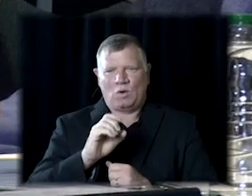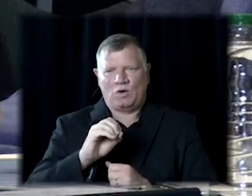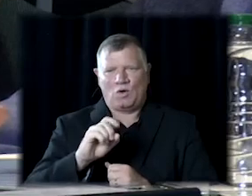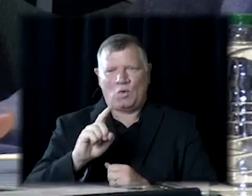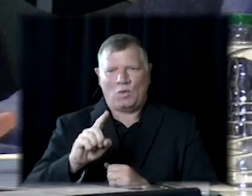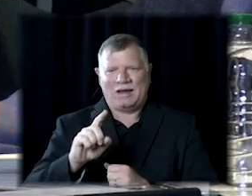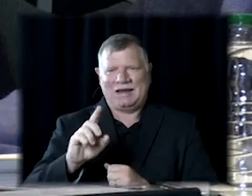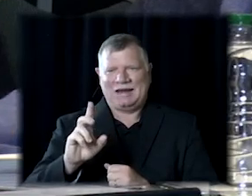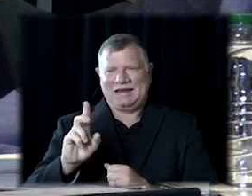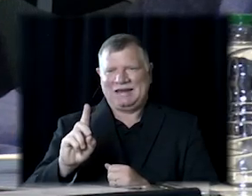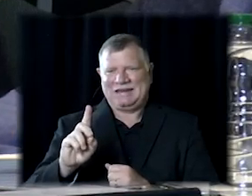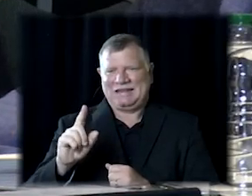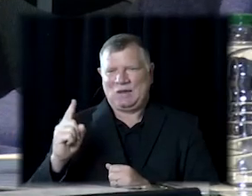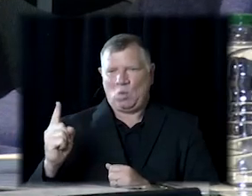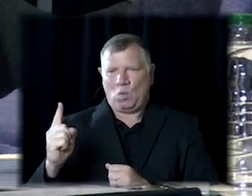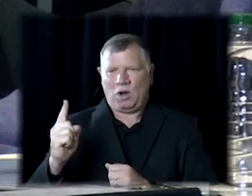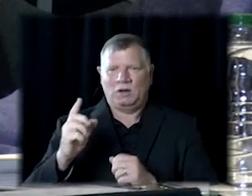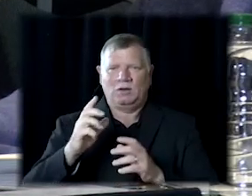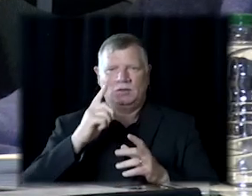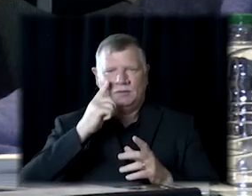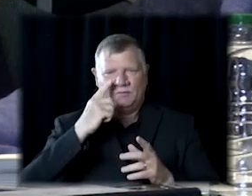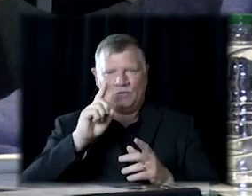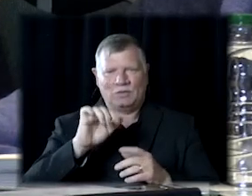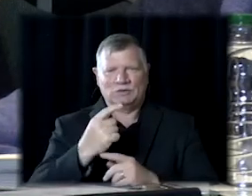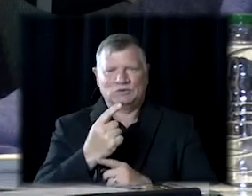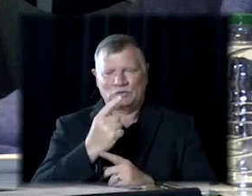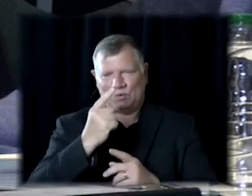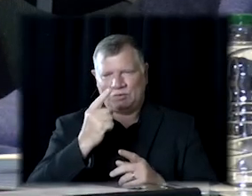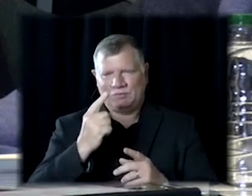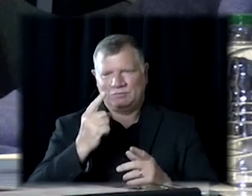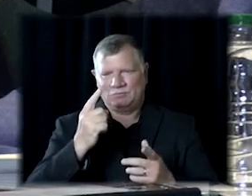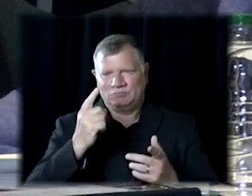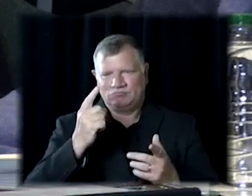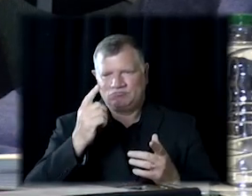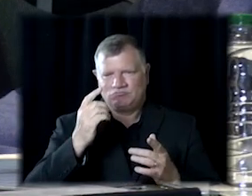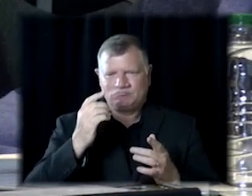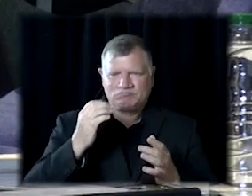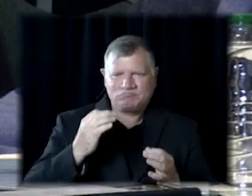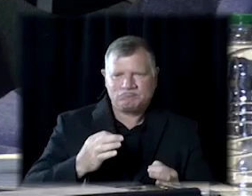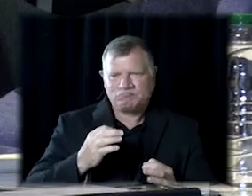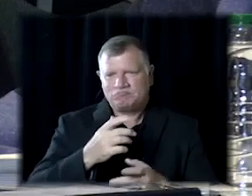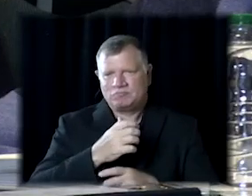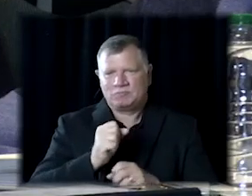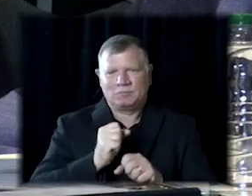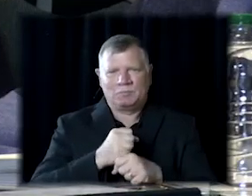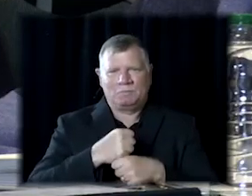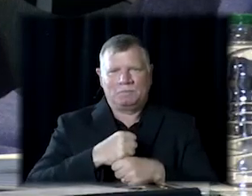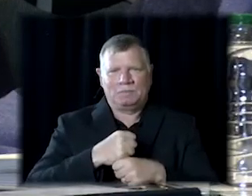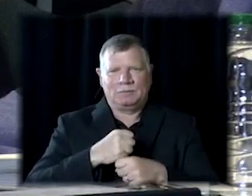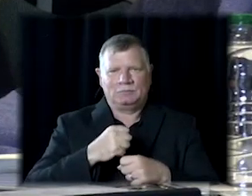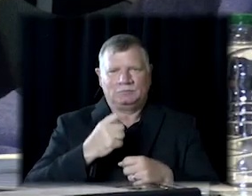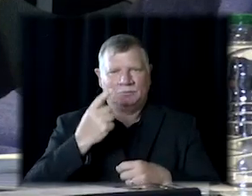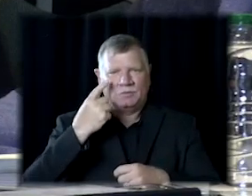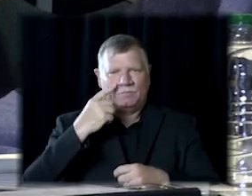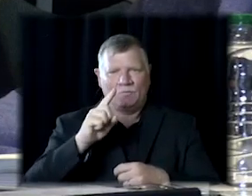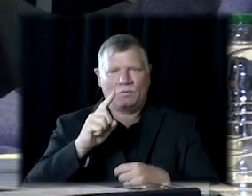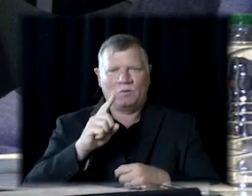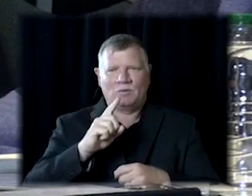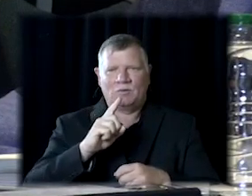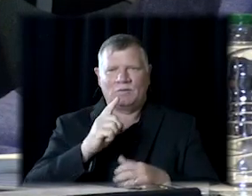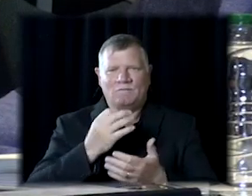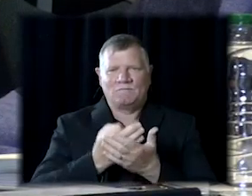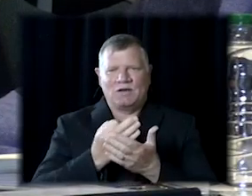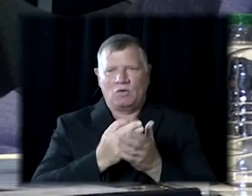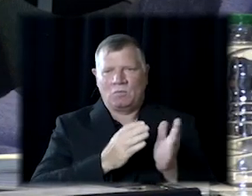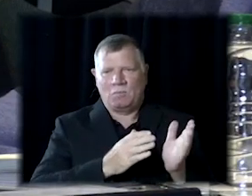of PROMESA provides that the board, in its sole discretion, may designate a covered territorial instrumentality to be the subject of an instrumentality fiscal plan,